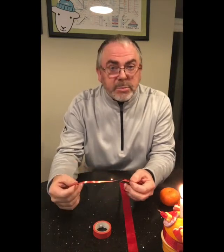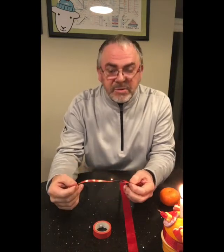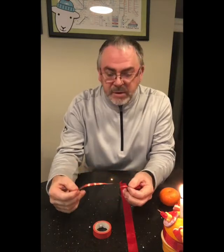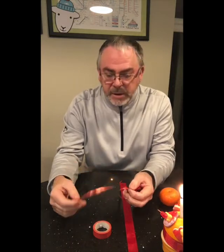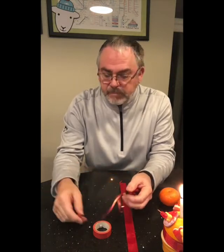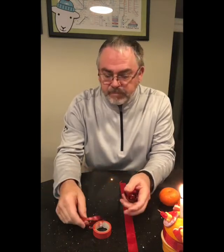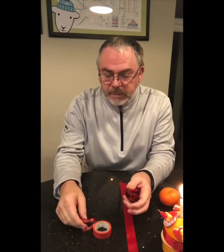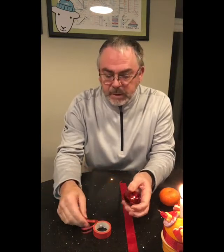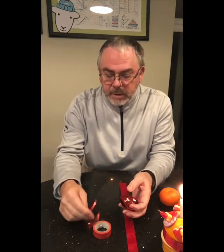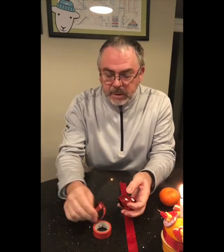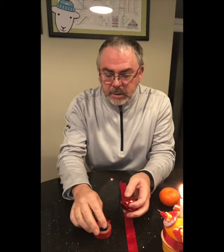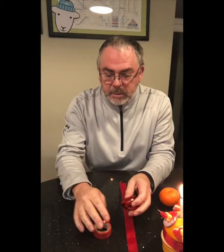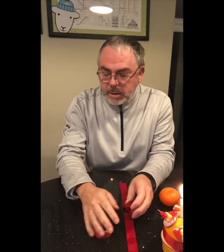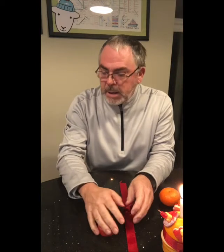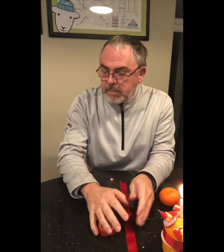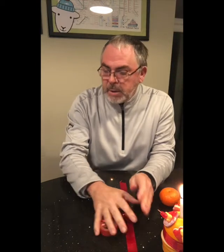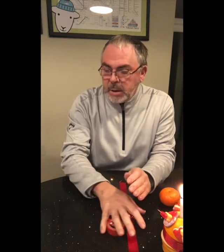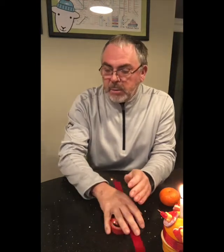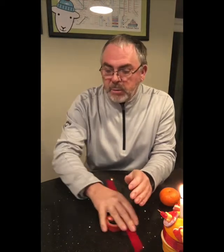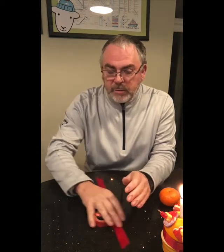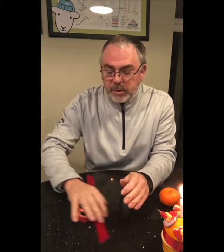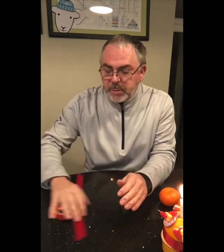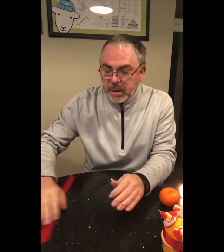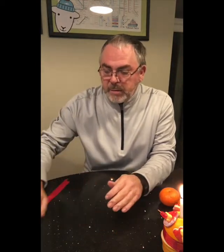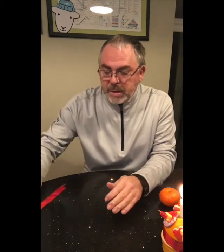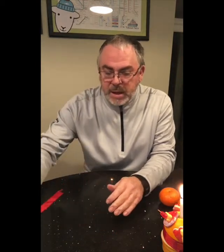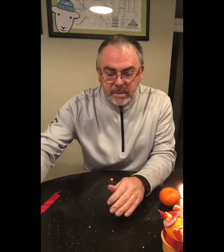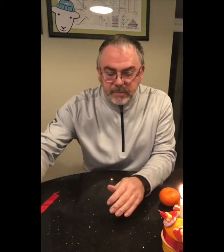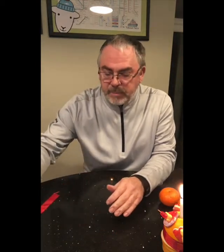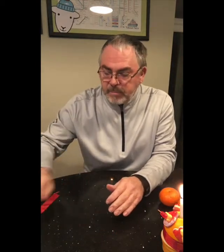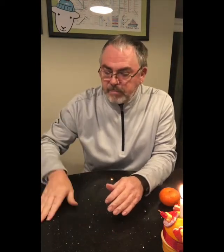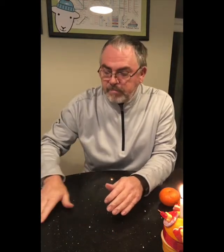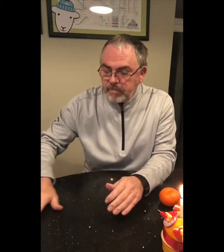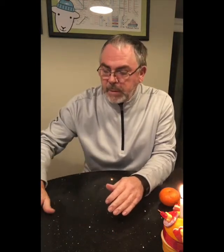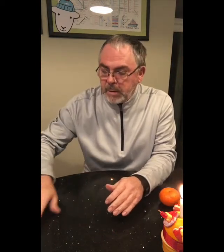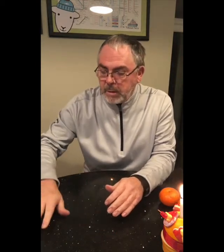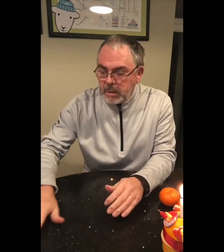that should be fine. Okay, move those back over there.